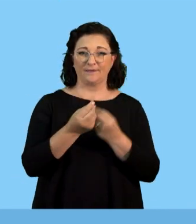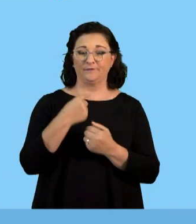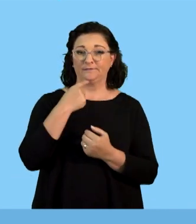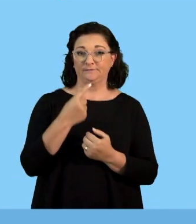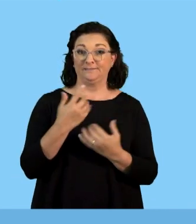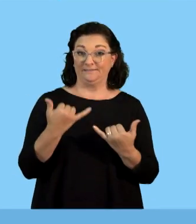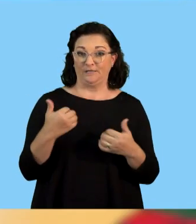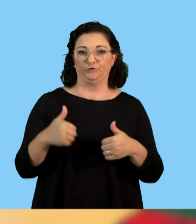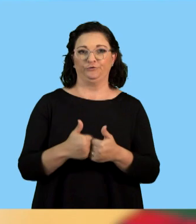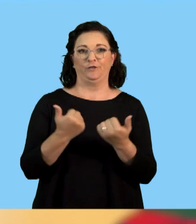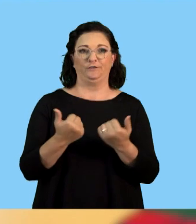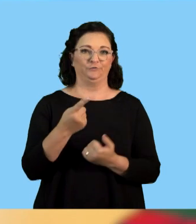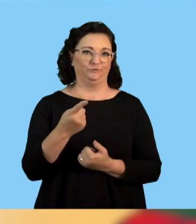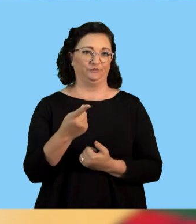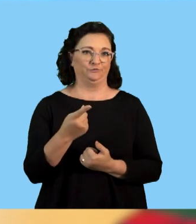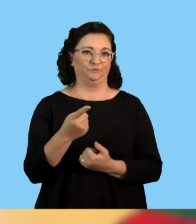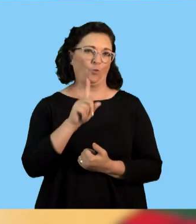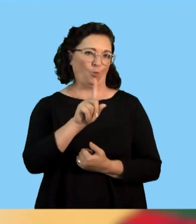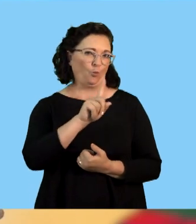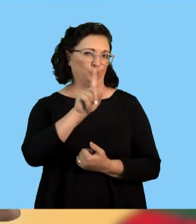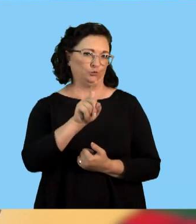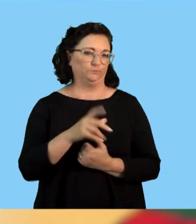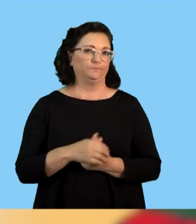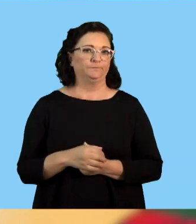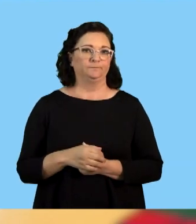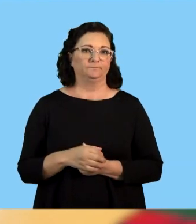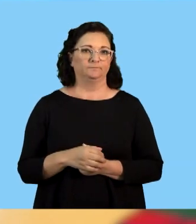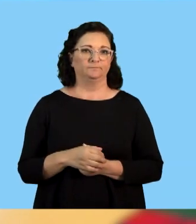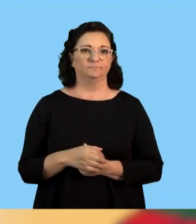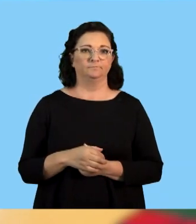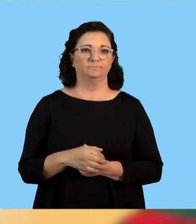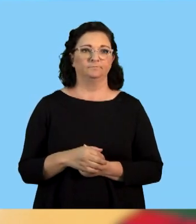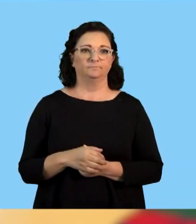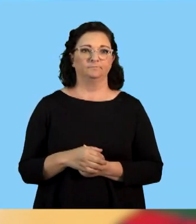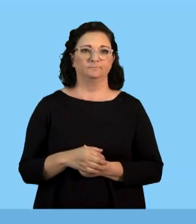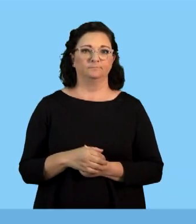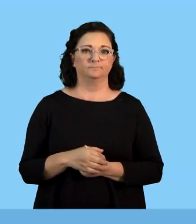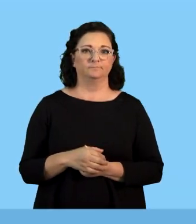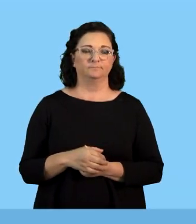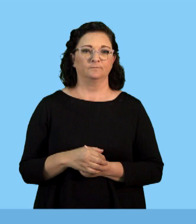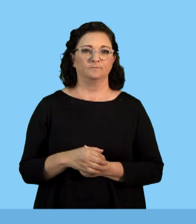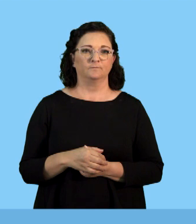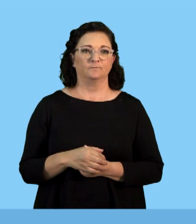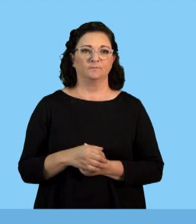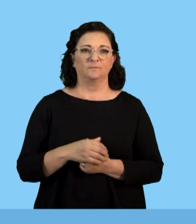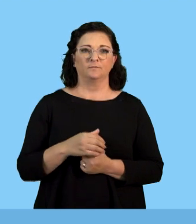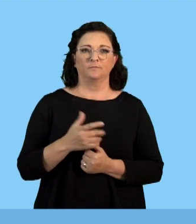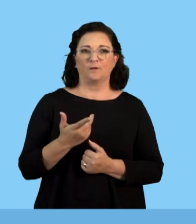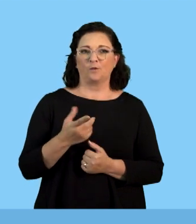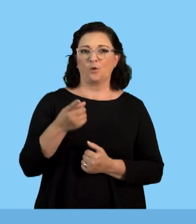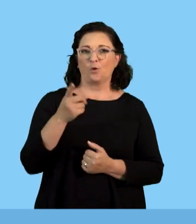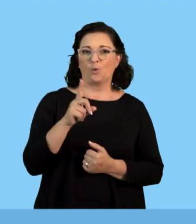of this said, I have a challenge for you, just one question for you that I want you to answer for me. And the question is a simple one. It